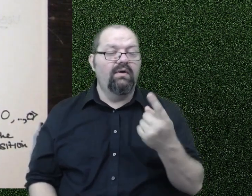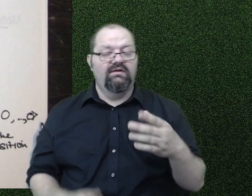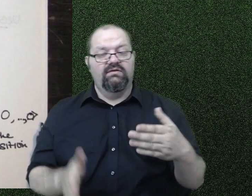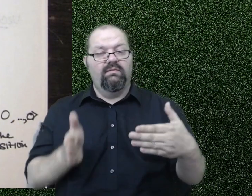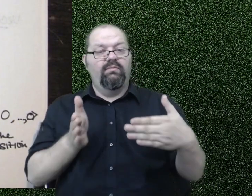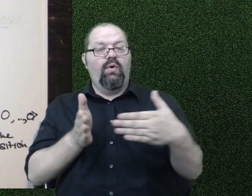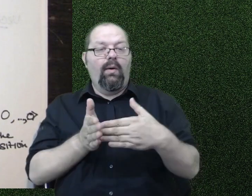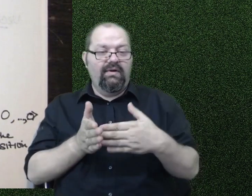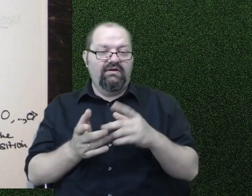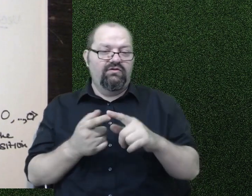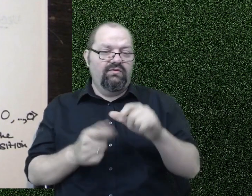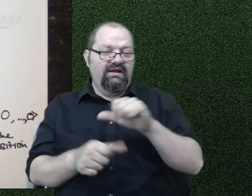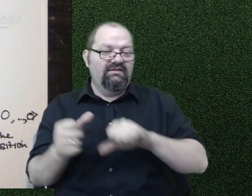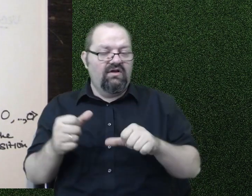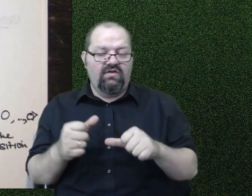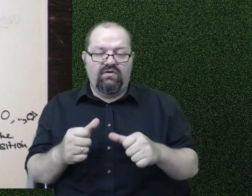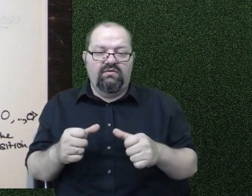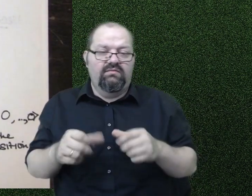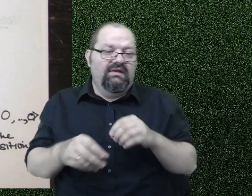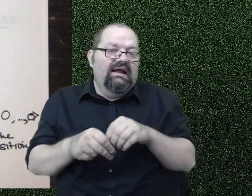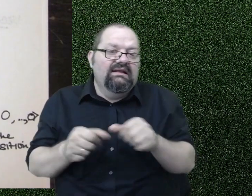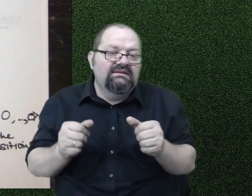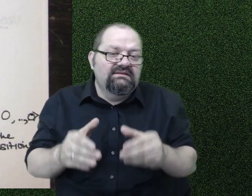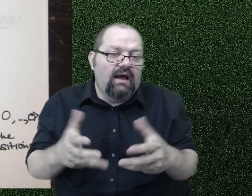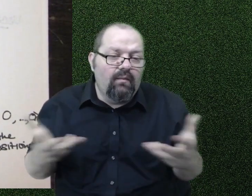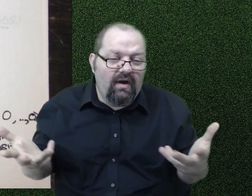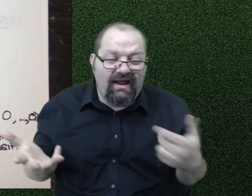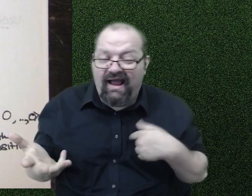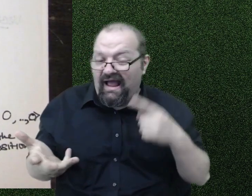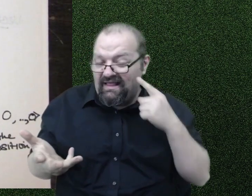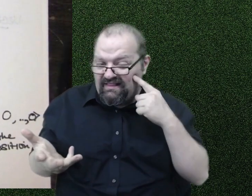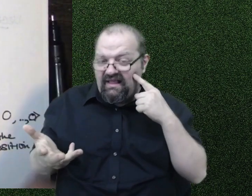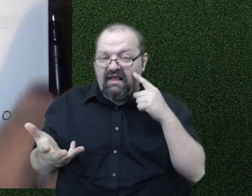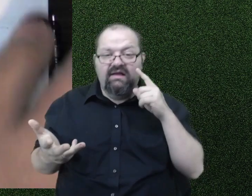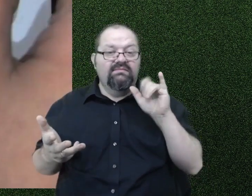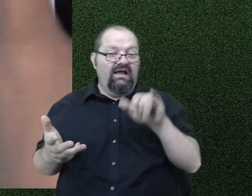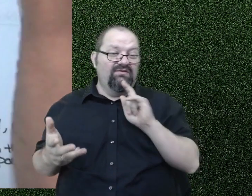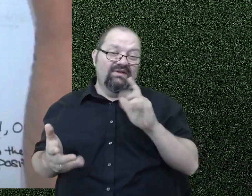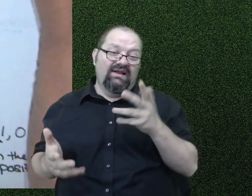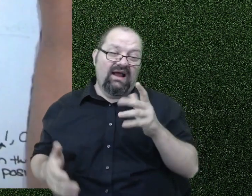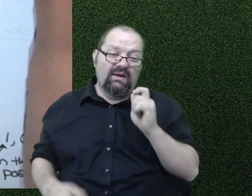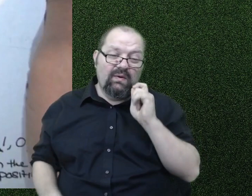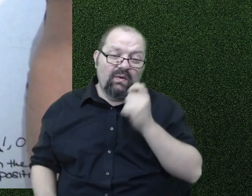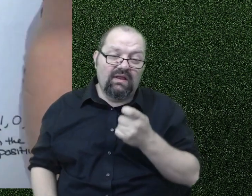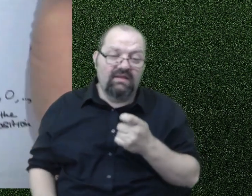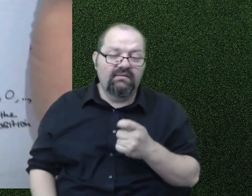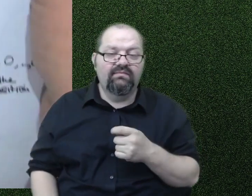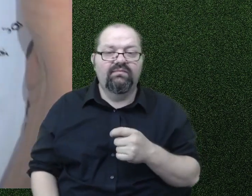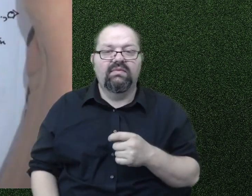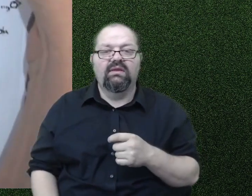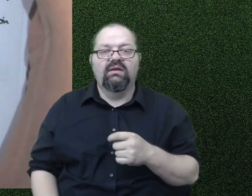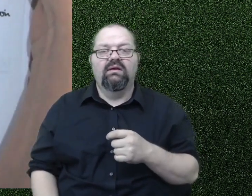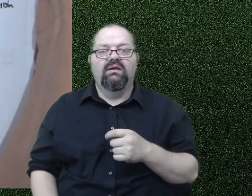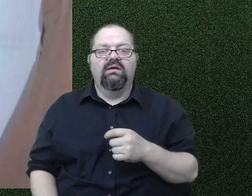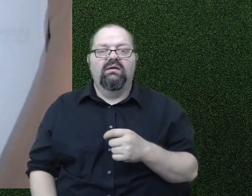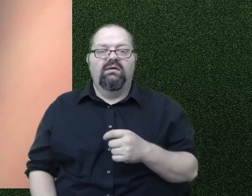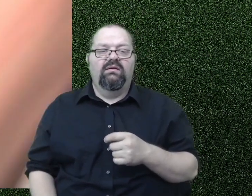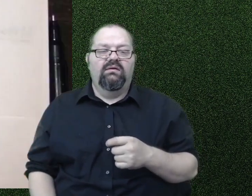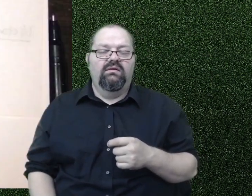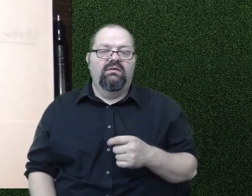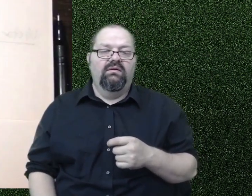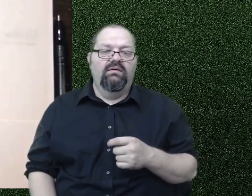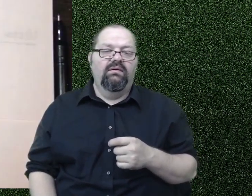some sense. I think that's kind of cool. And talk to your linear algebra teacher about what